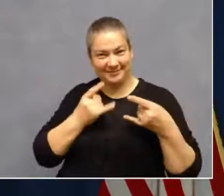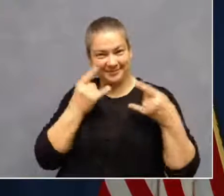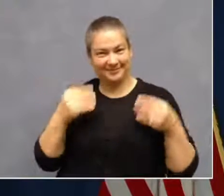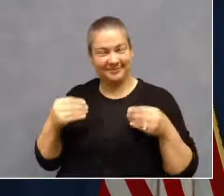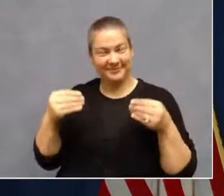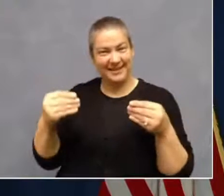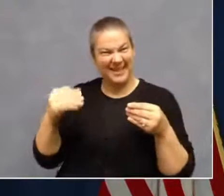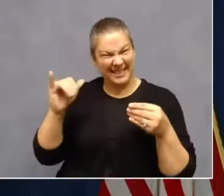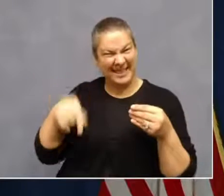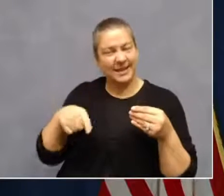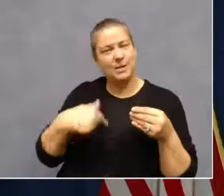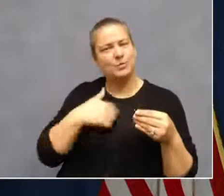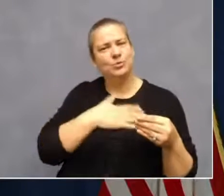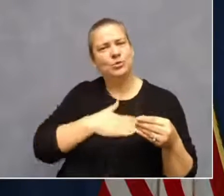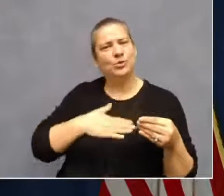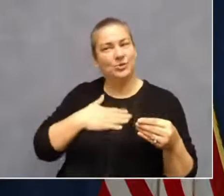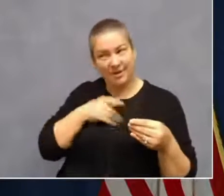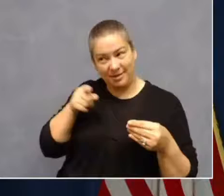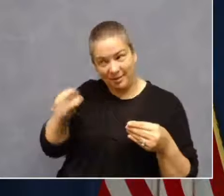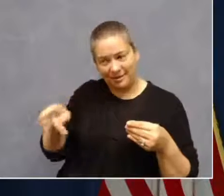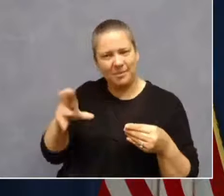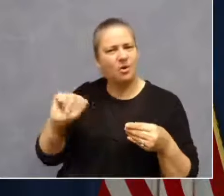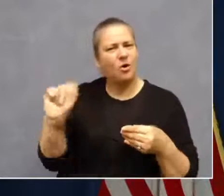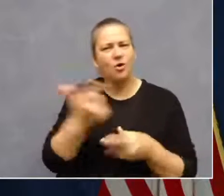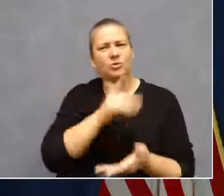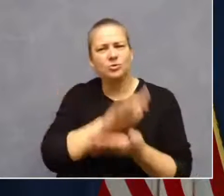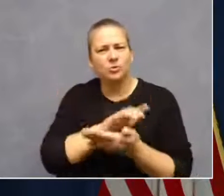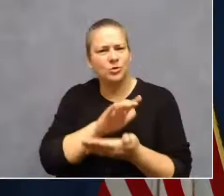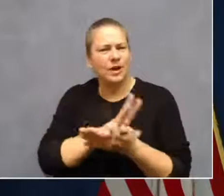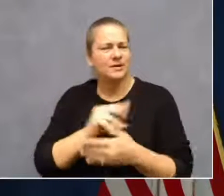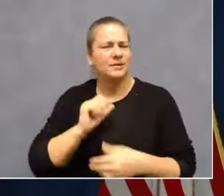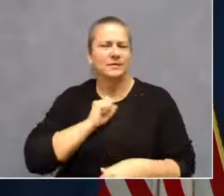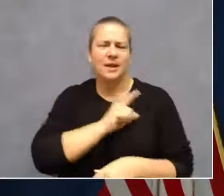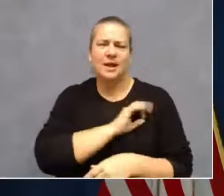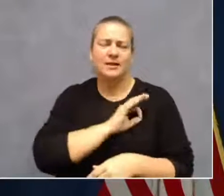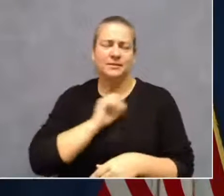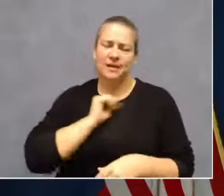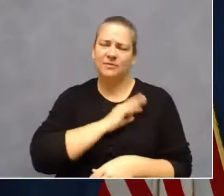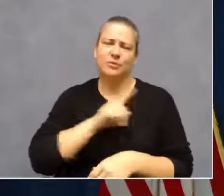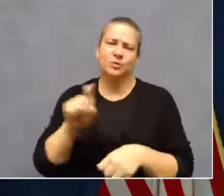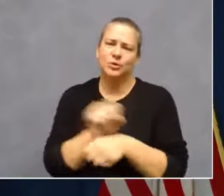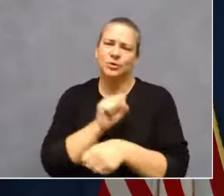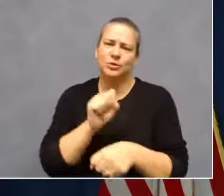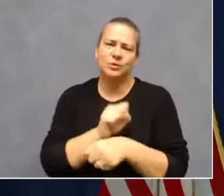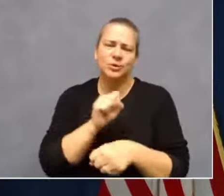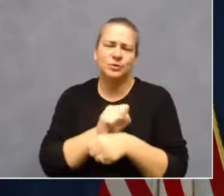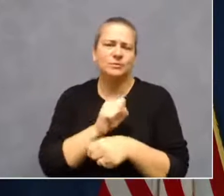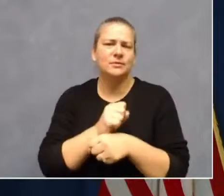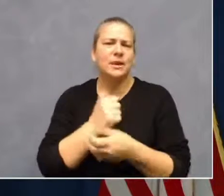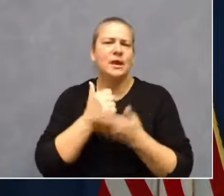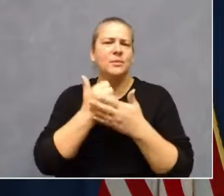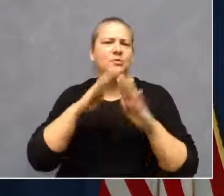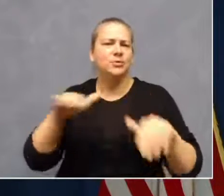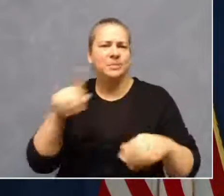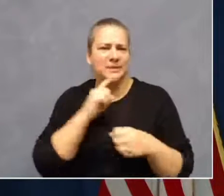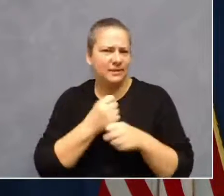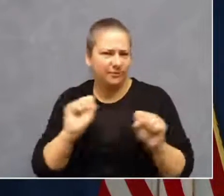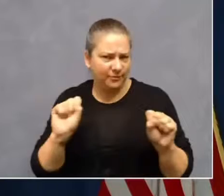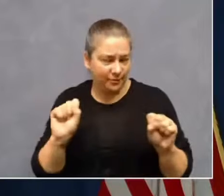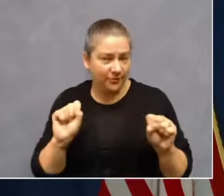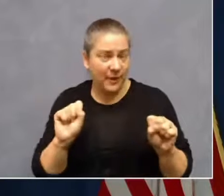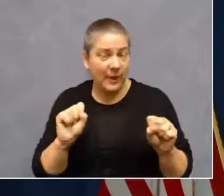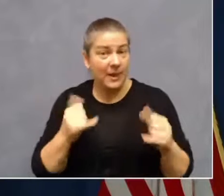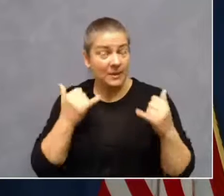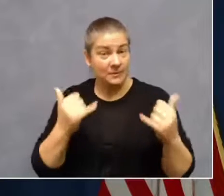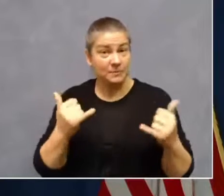every single one of our schools and their staff are doing to keep our kids safe. And today, a little bit later, we're going to be talking about